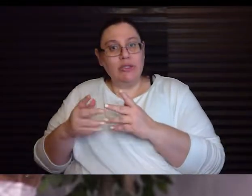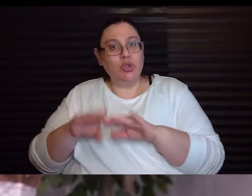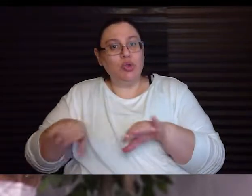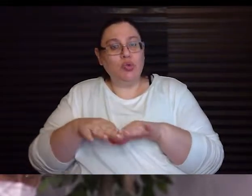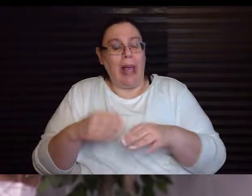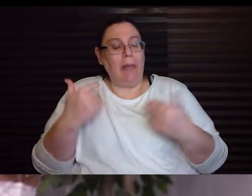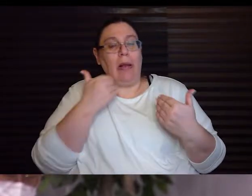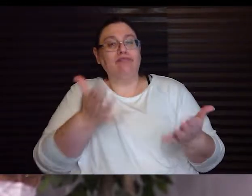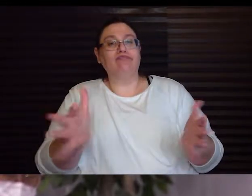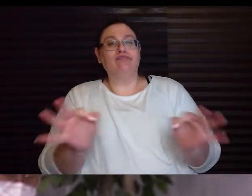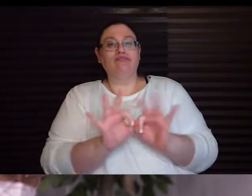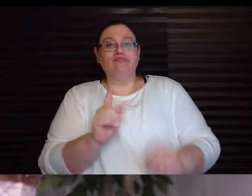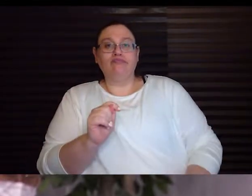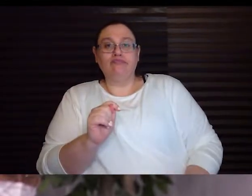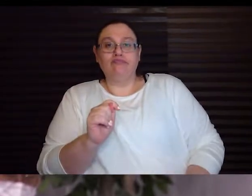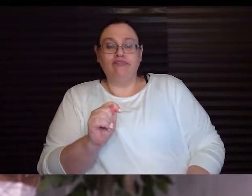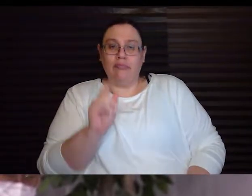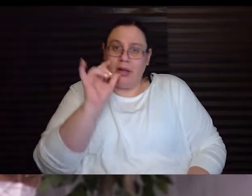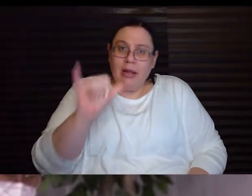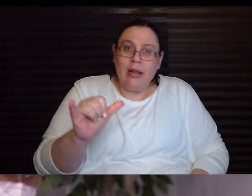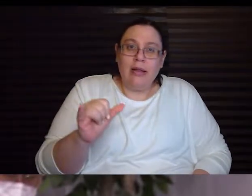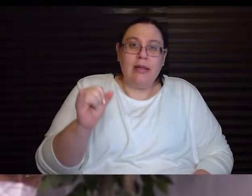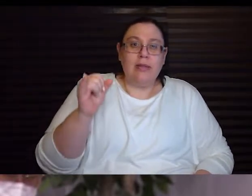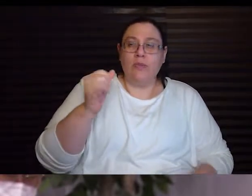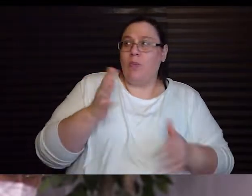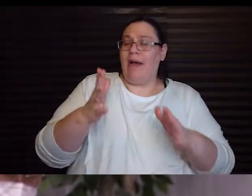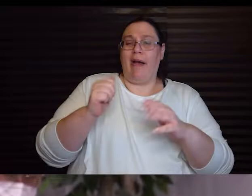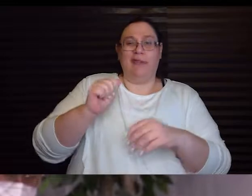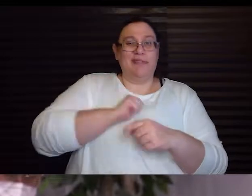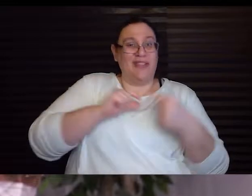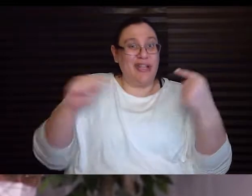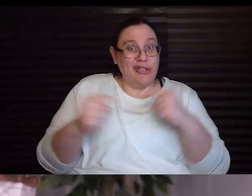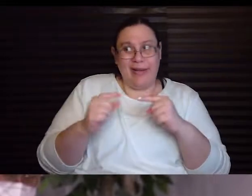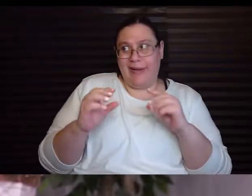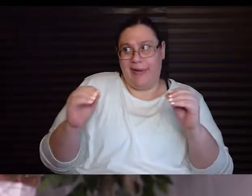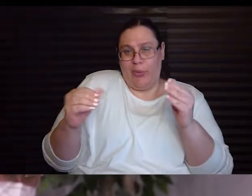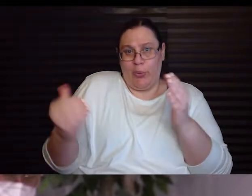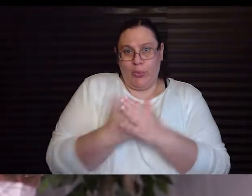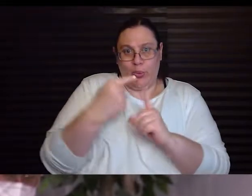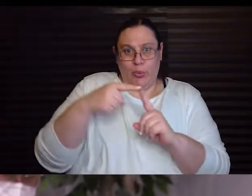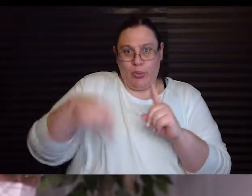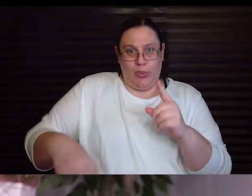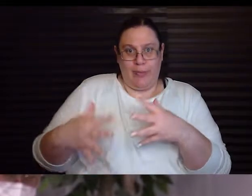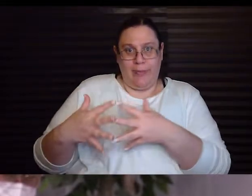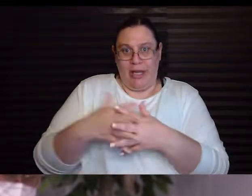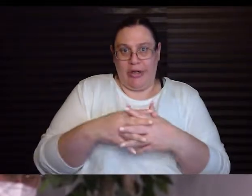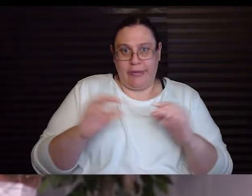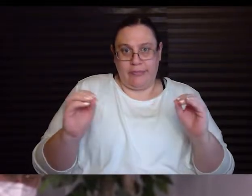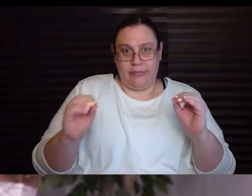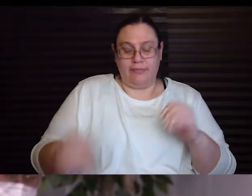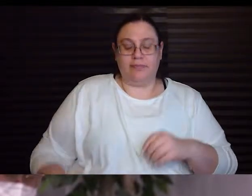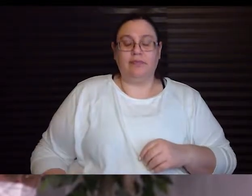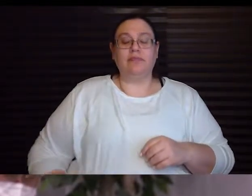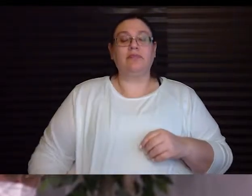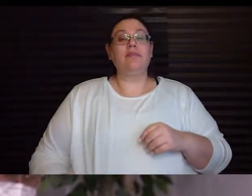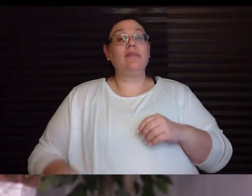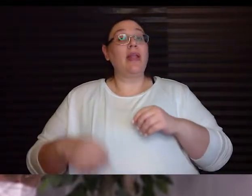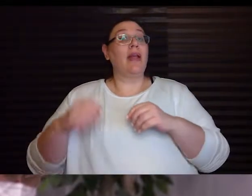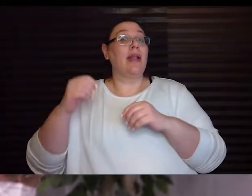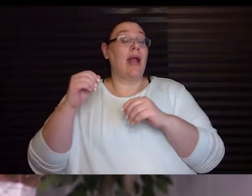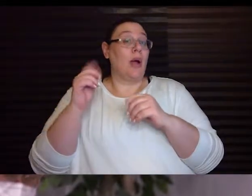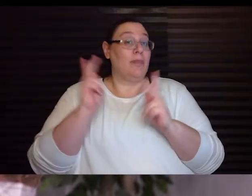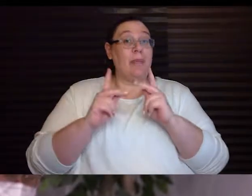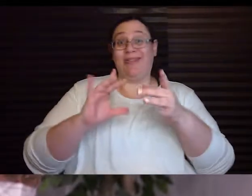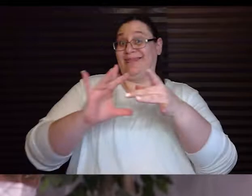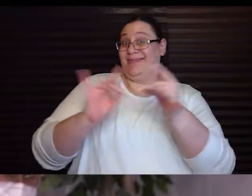to swim. This brand of self-injury is not new in America. Now, the stated